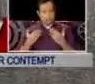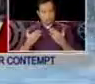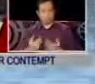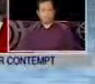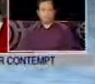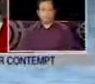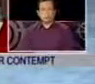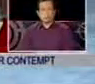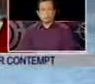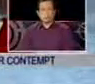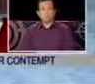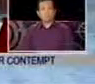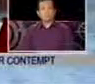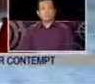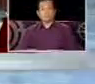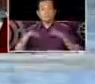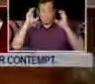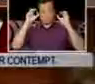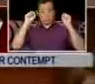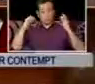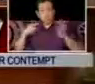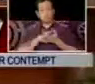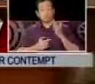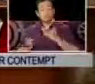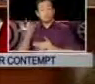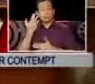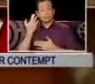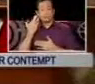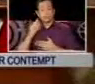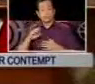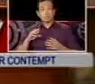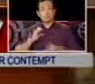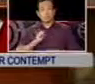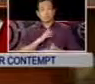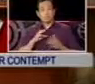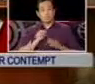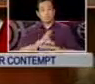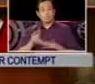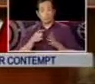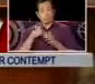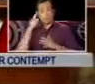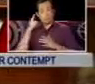Mr. President, this morning, Council for Chief Justice Corona filed...